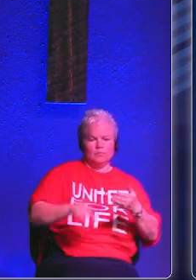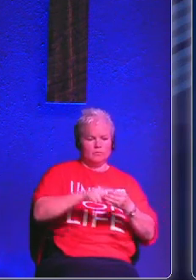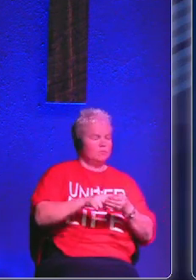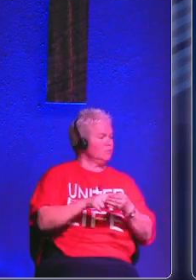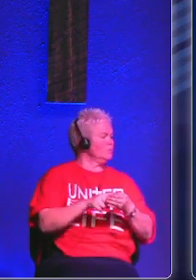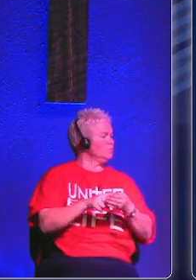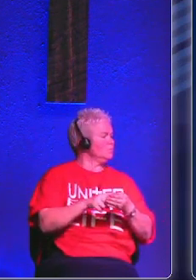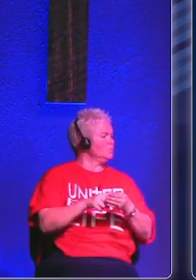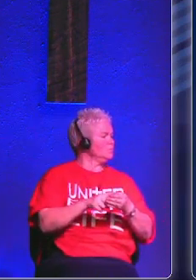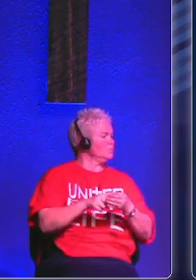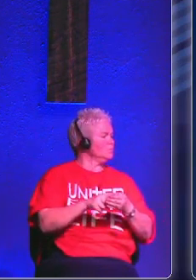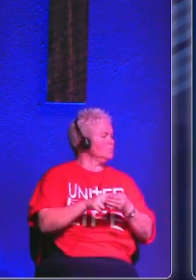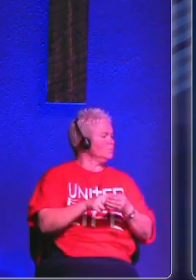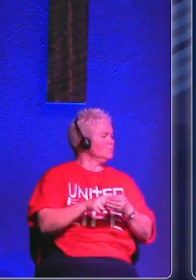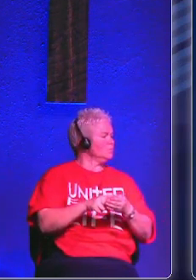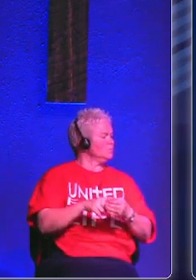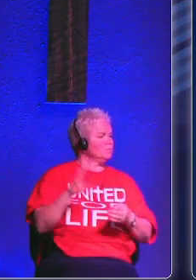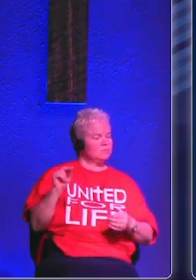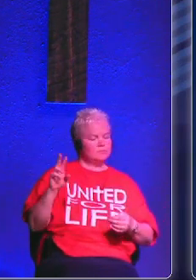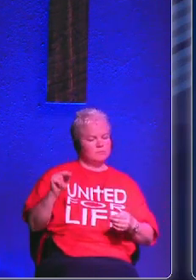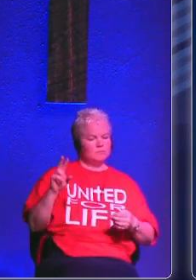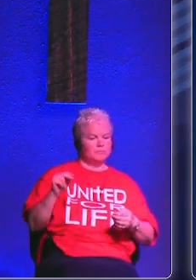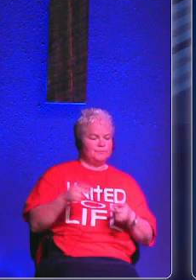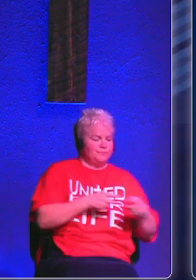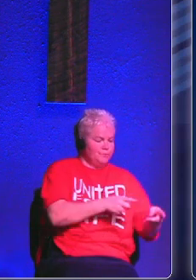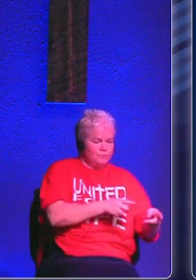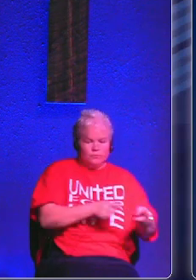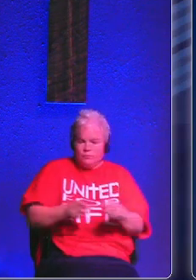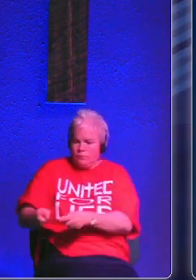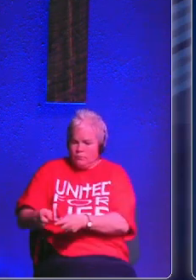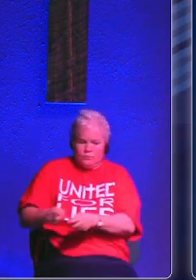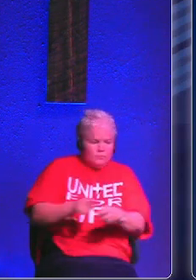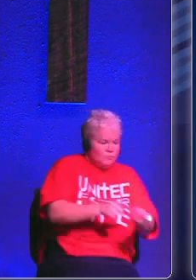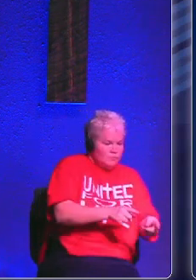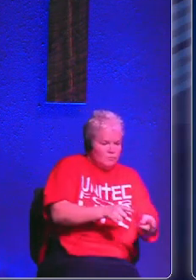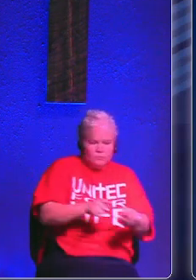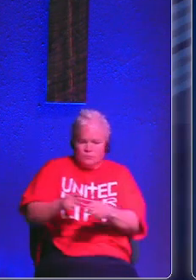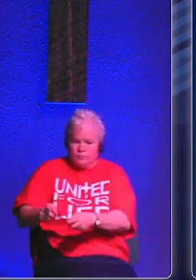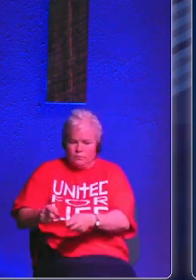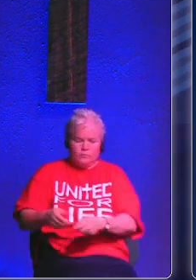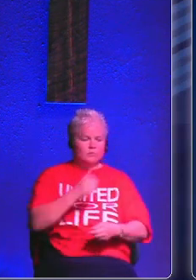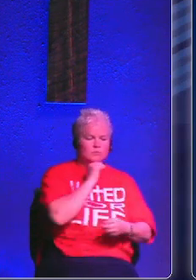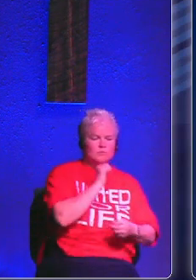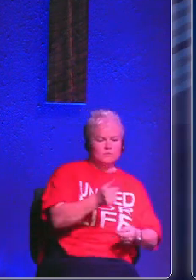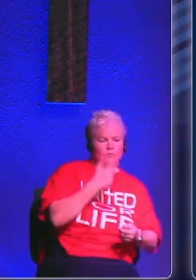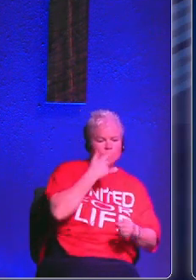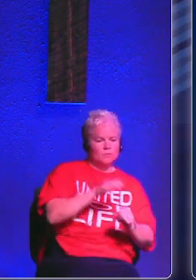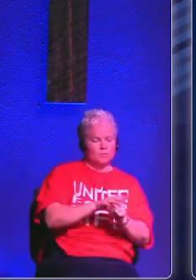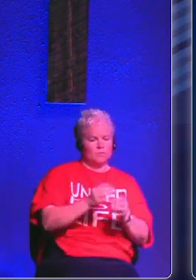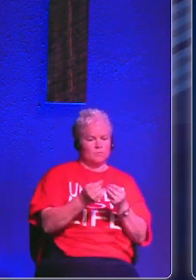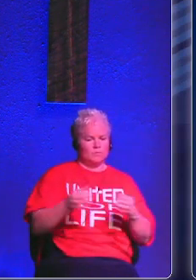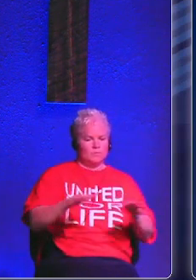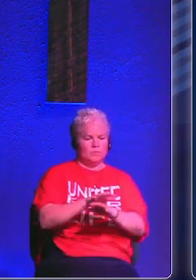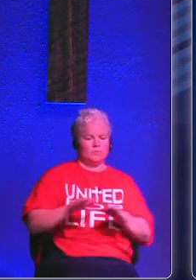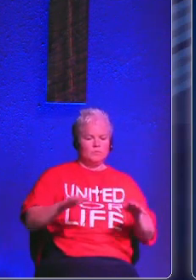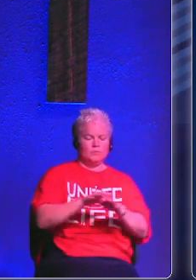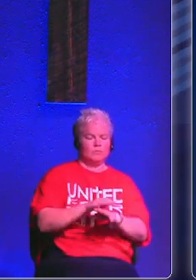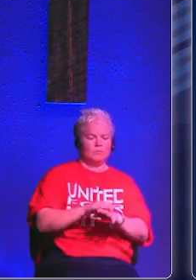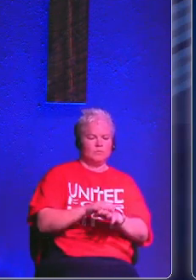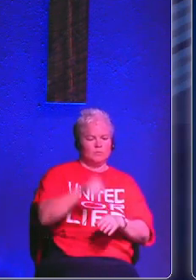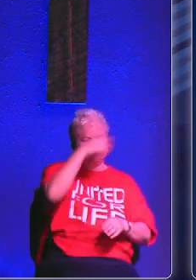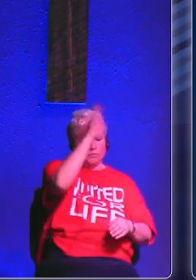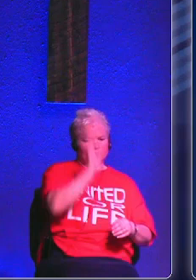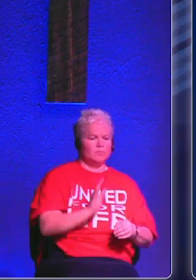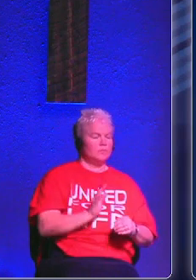like, oh, well, no, we don't want to have to wander around and not enter the promised land. So we better go back and do